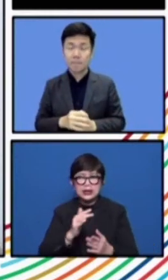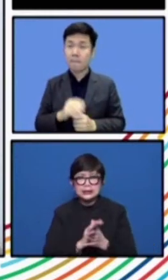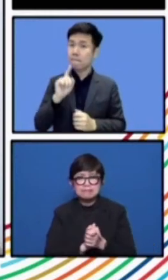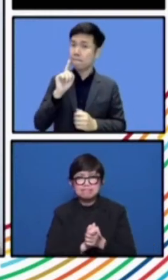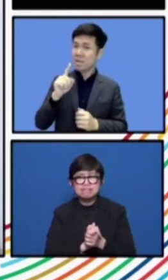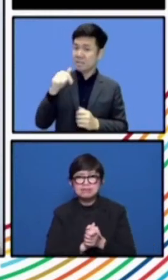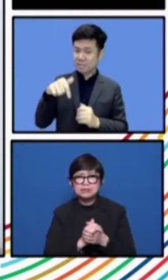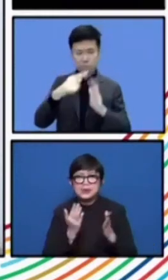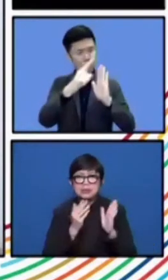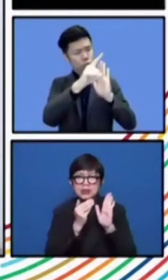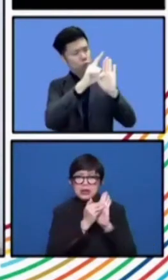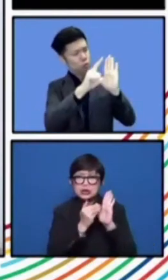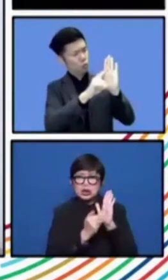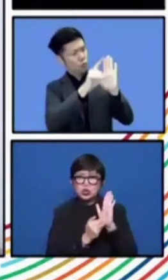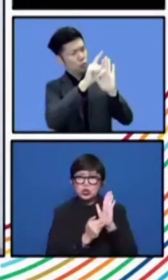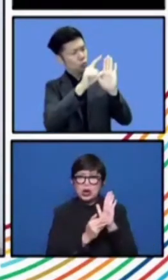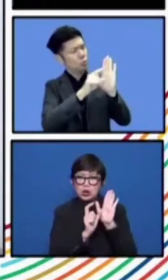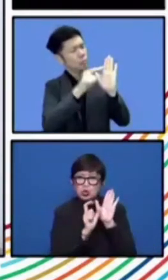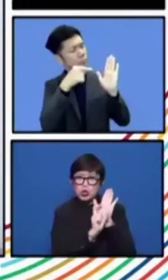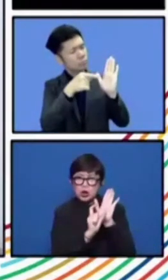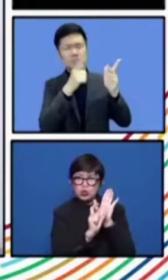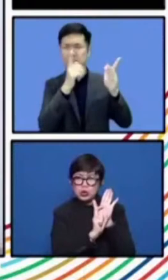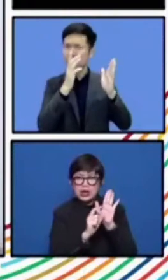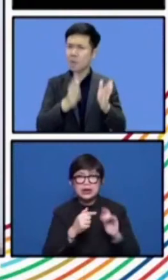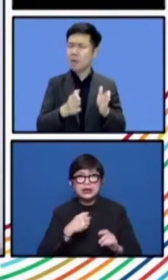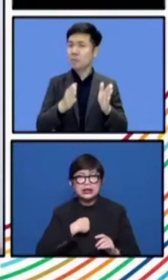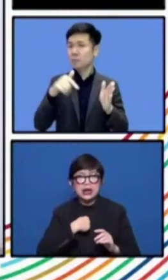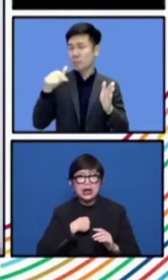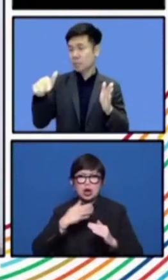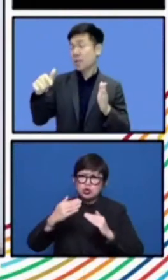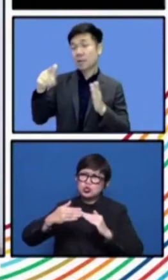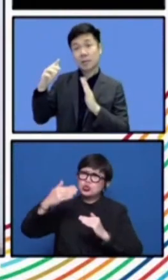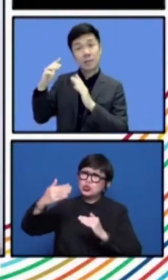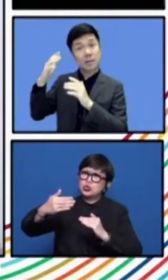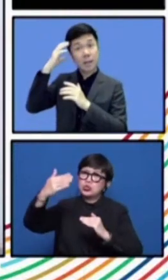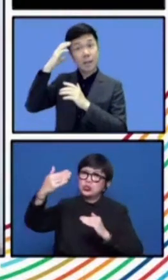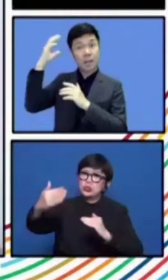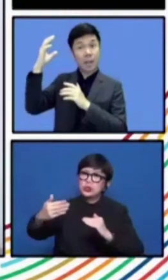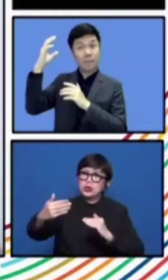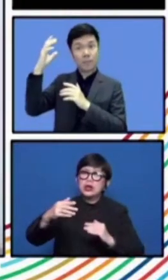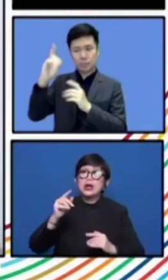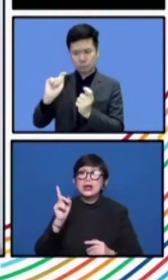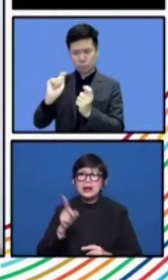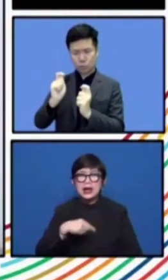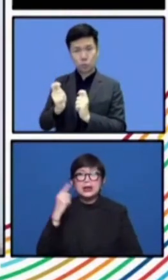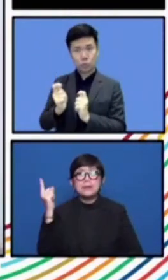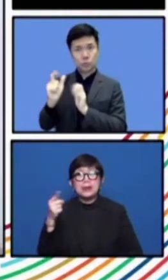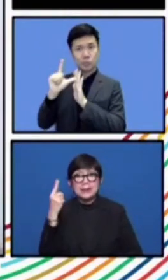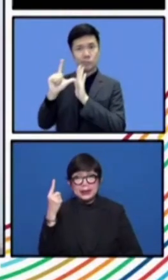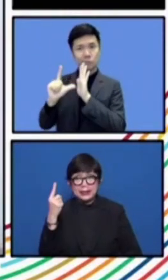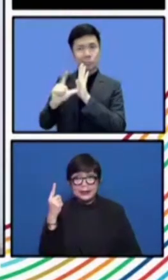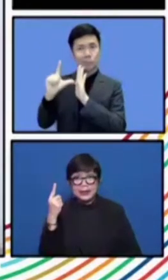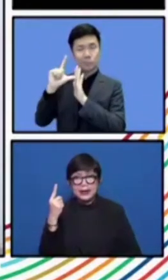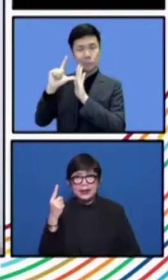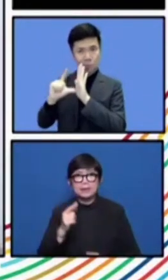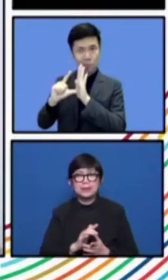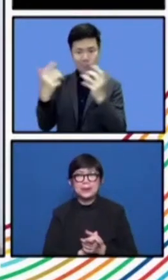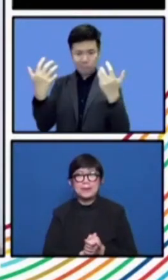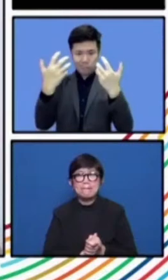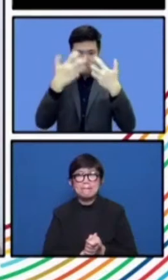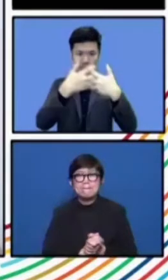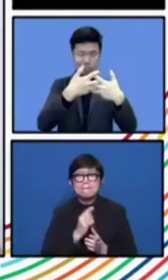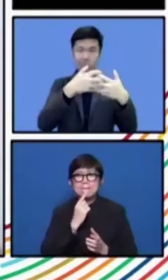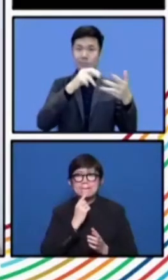requires further action by the government in terms of an enabling legislation mother the leadership